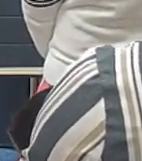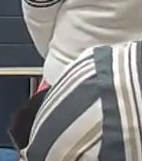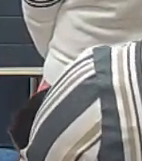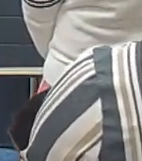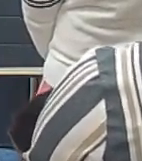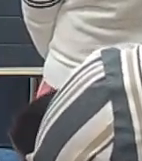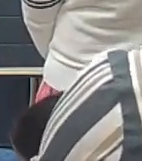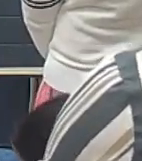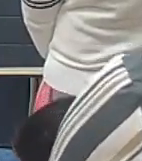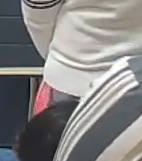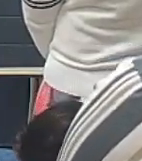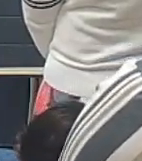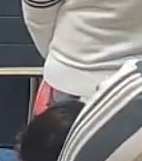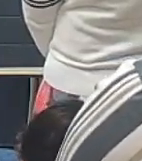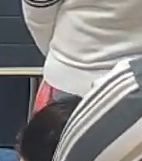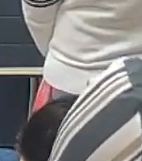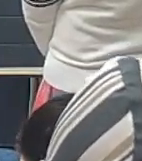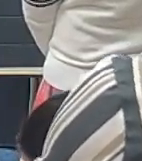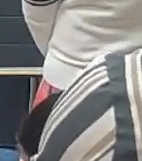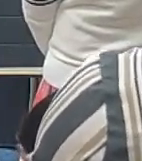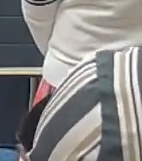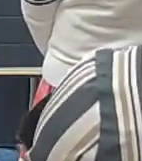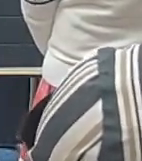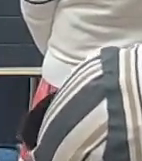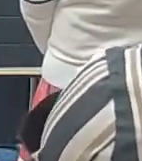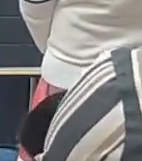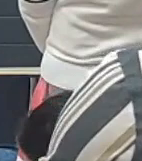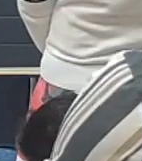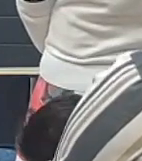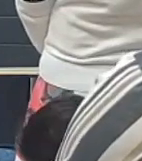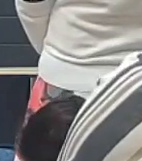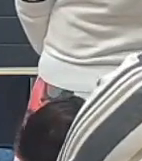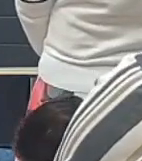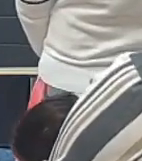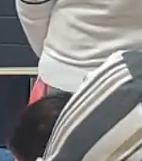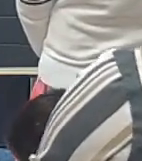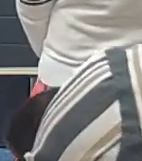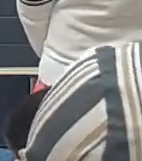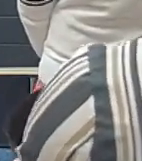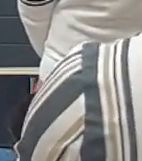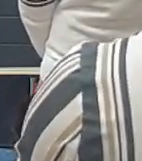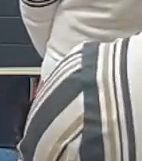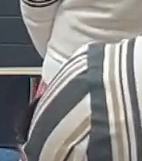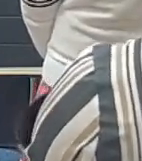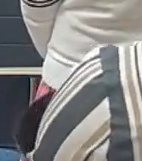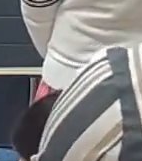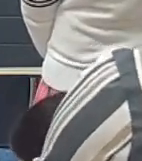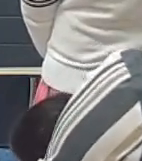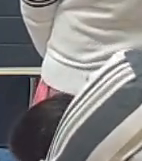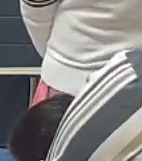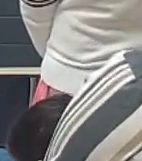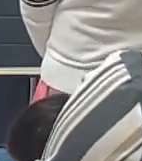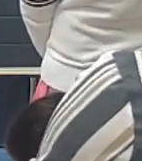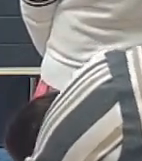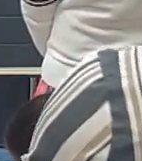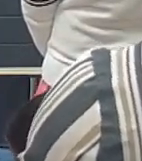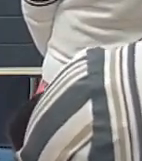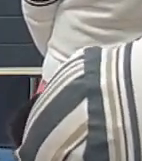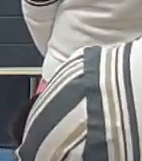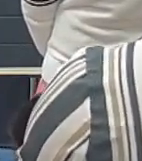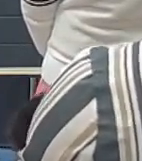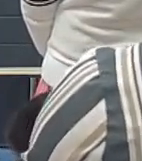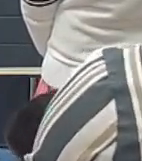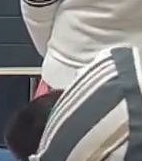and operate on the life of the families here represented, so that your daughters, your two daughters, may